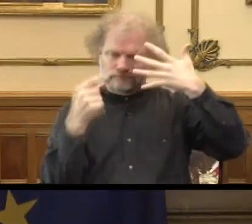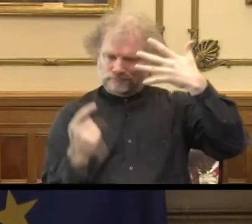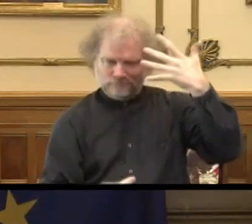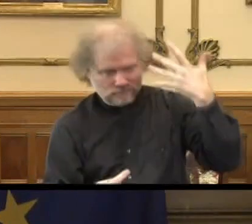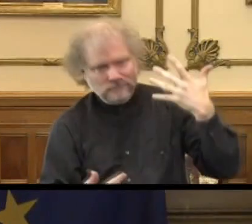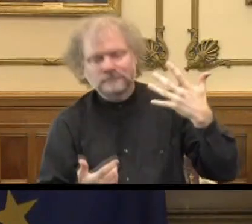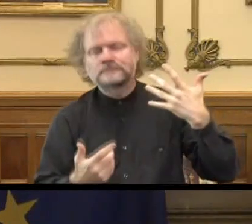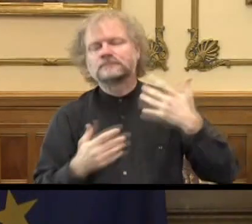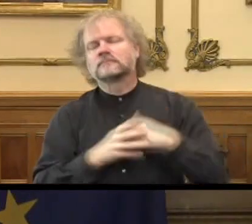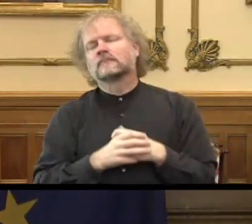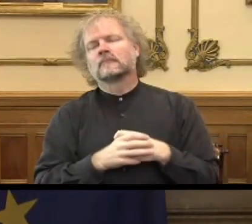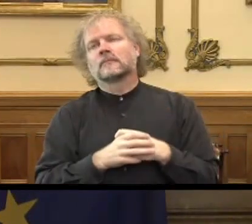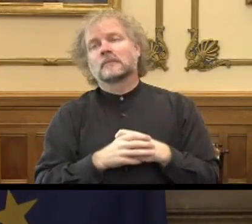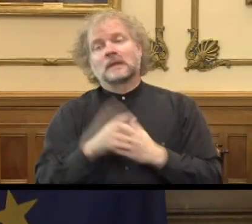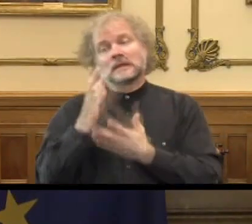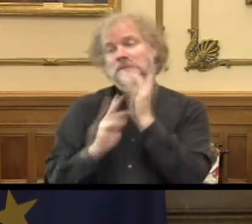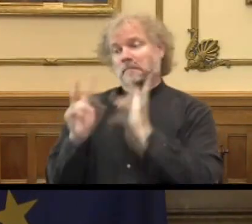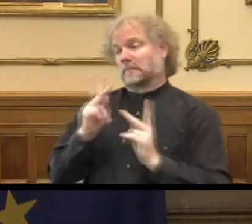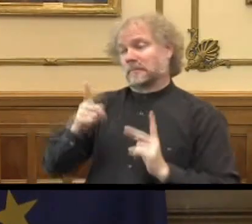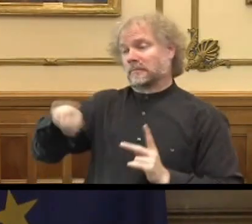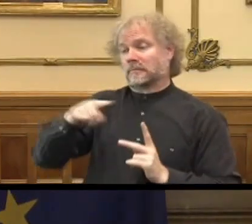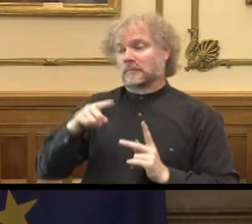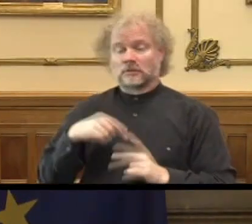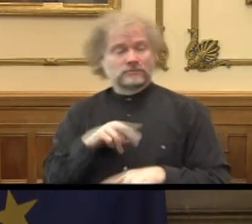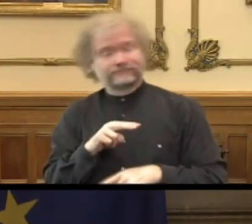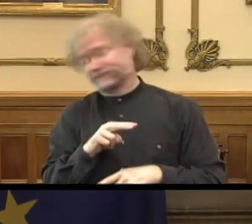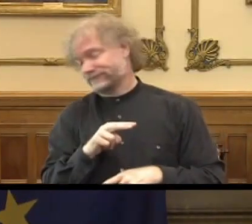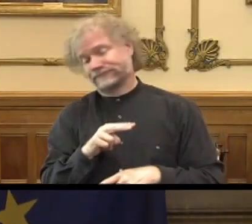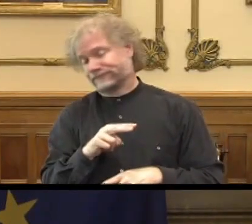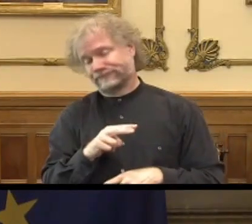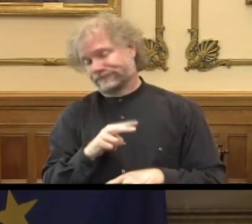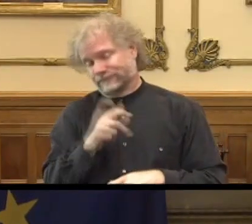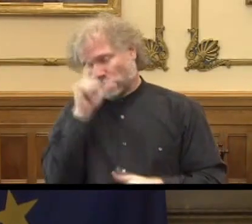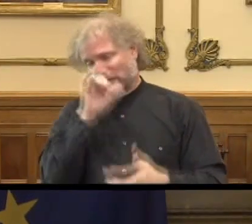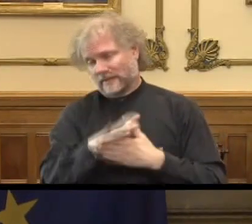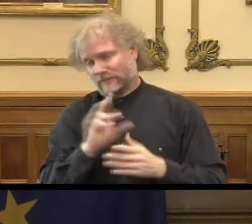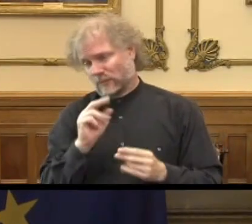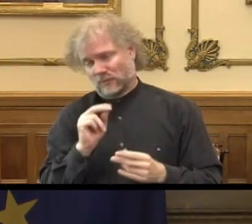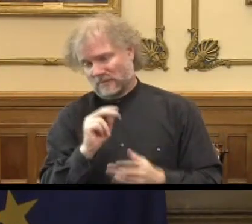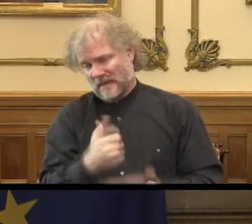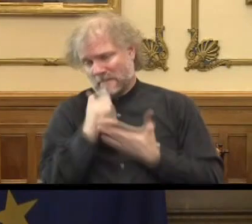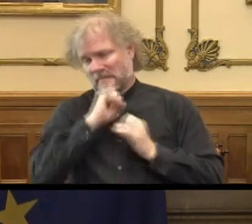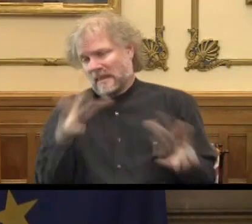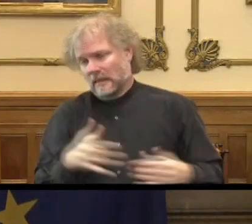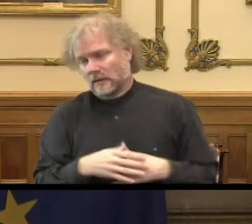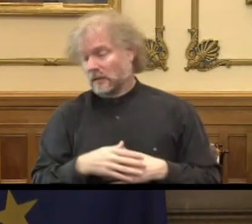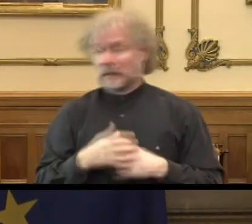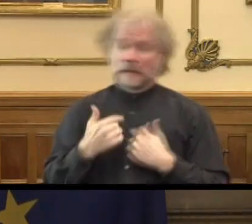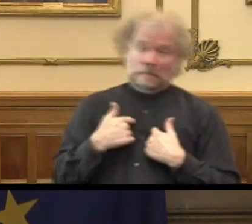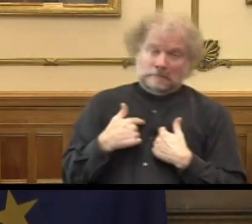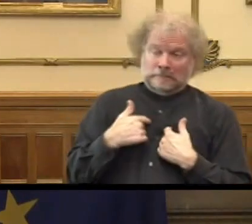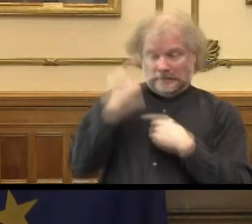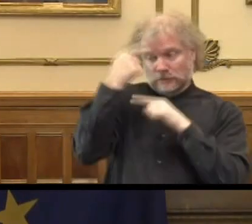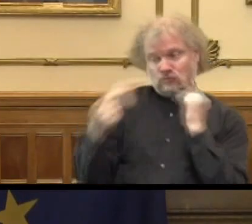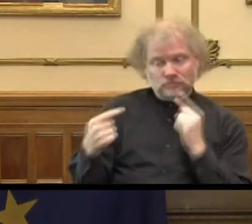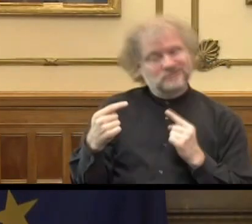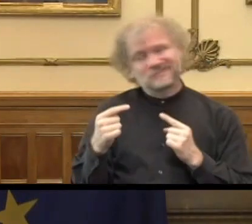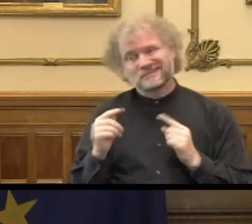But I mean, there are some folks who don't believe it helps. I would disagree and